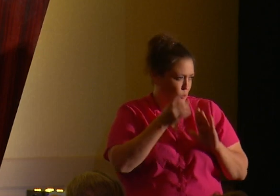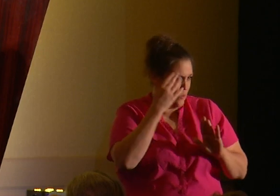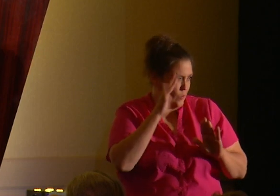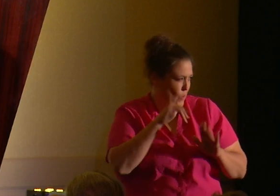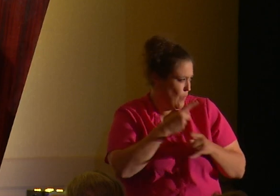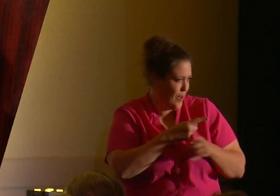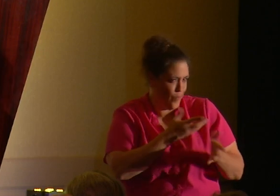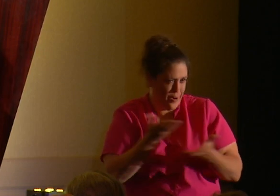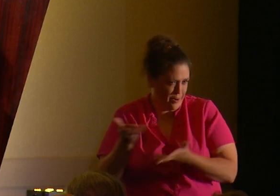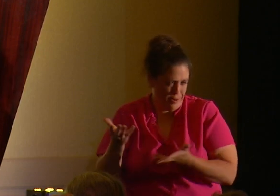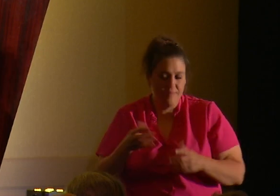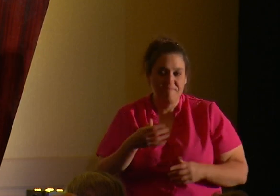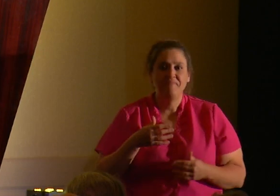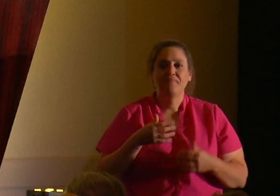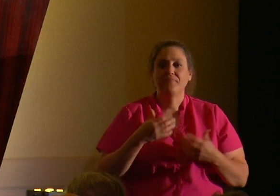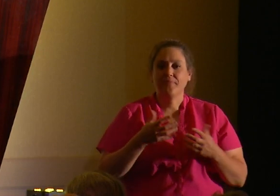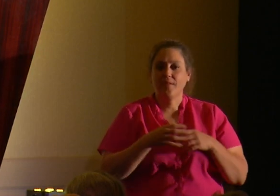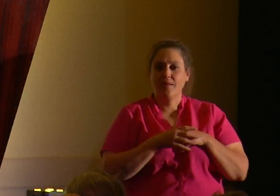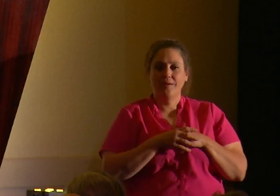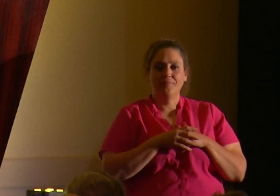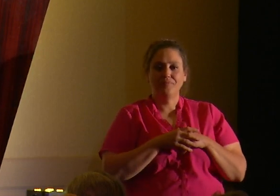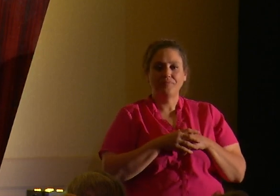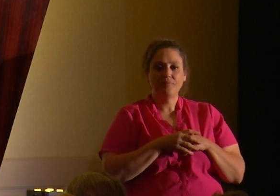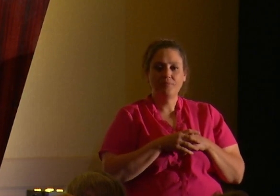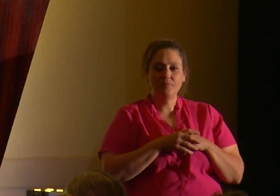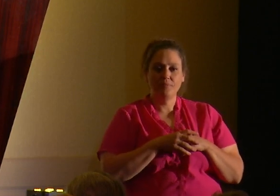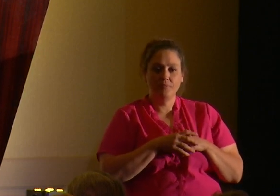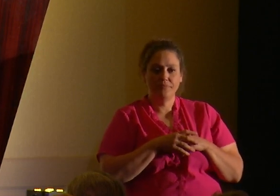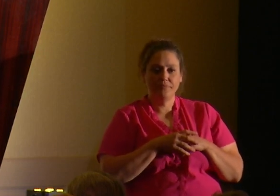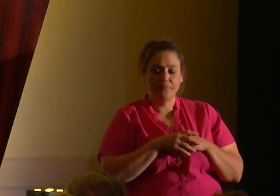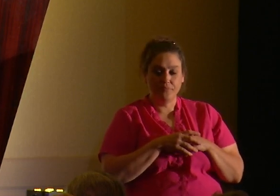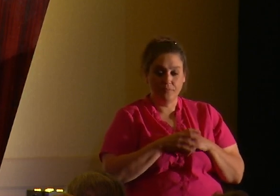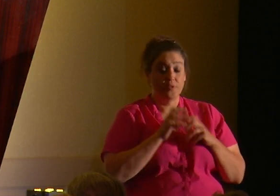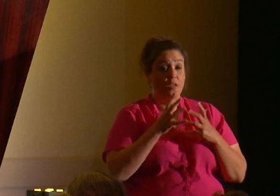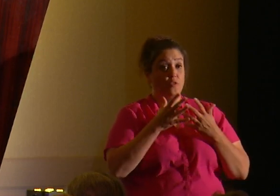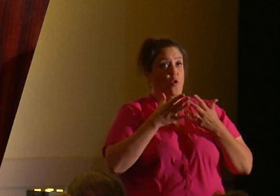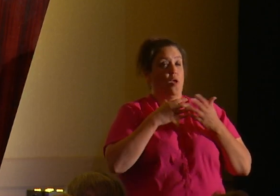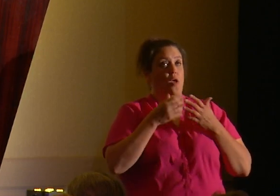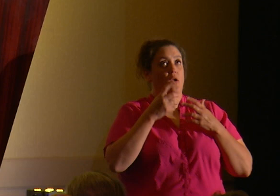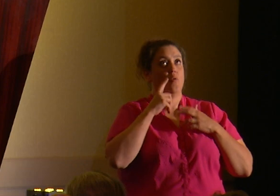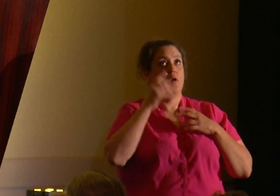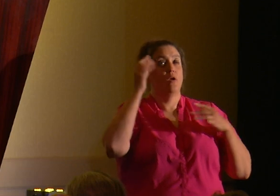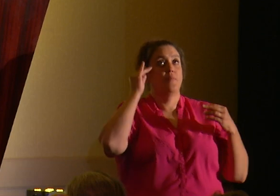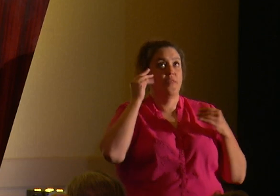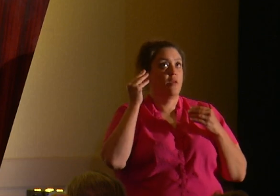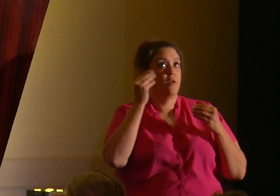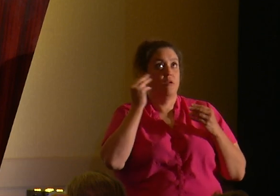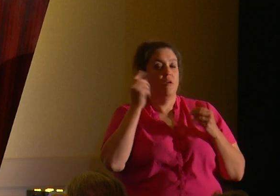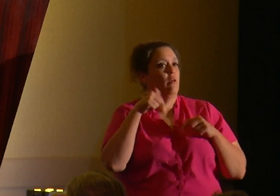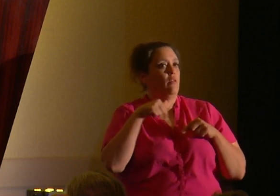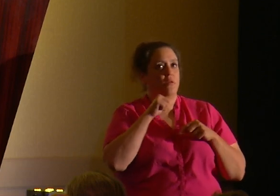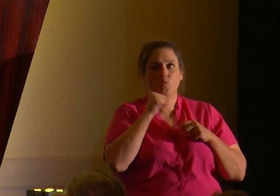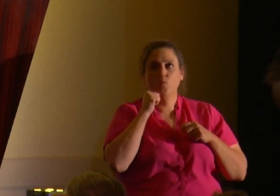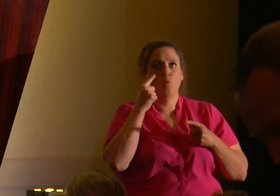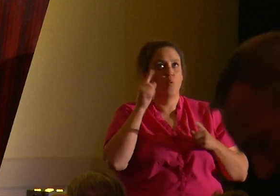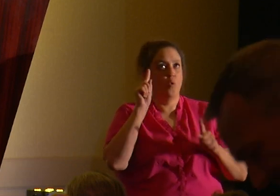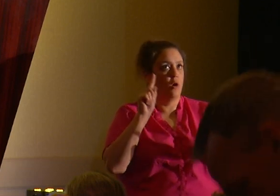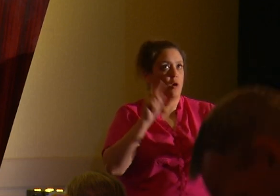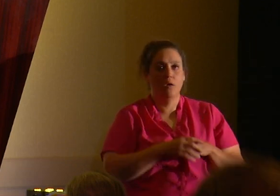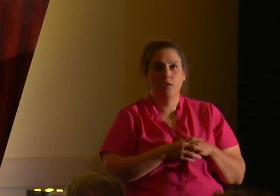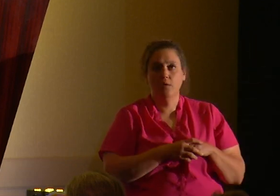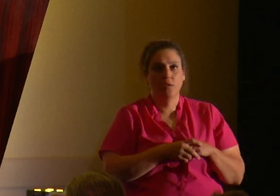City. Such a nightmare. So anyway, I'm sitting there and I'm thinking this is not gonna work.